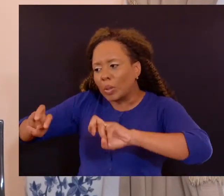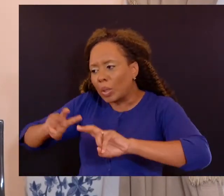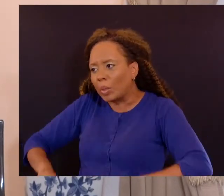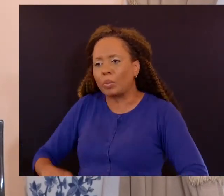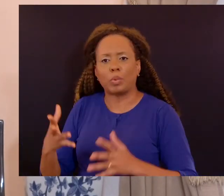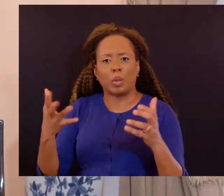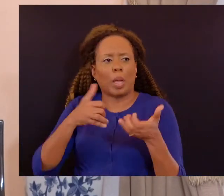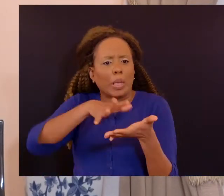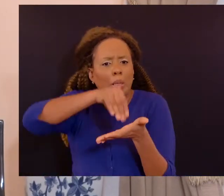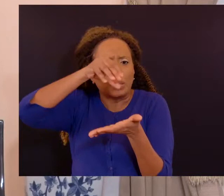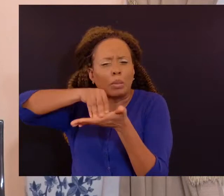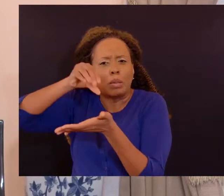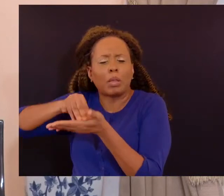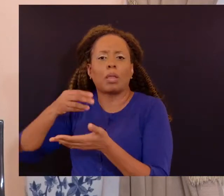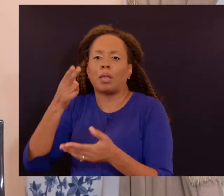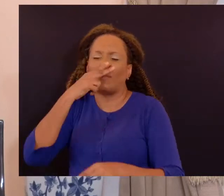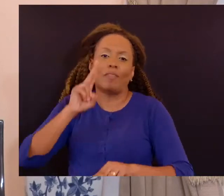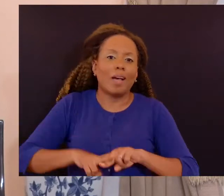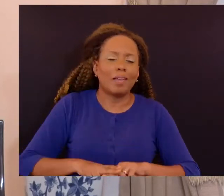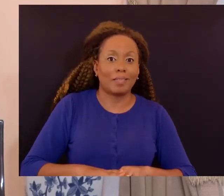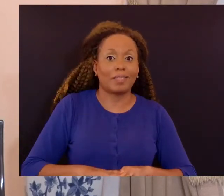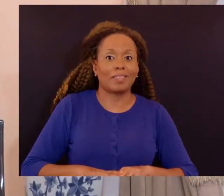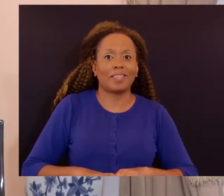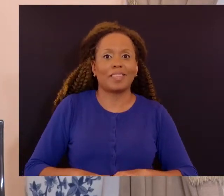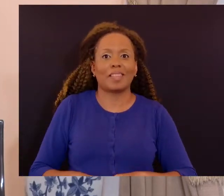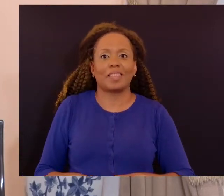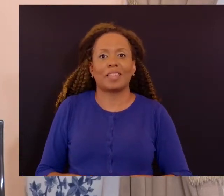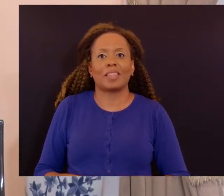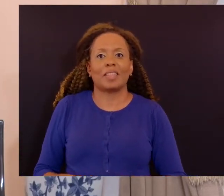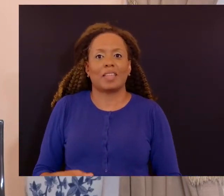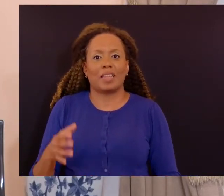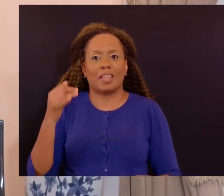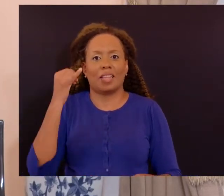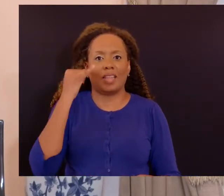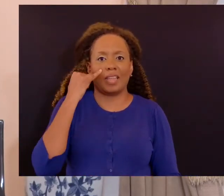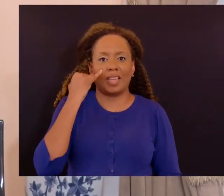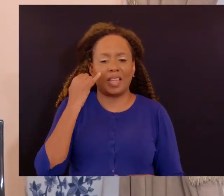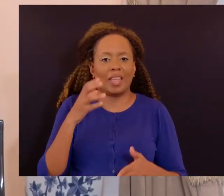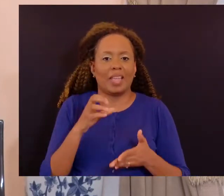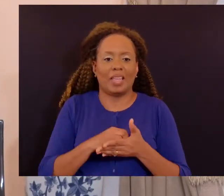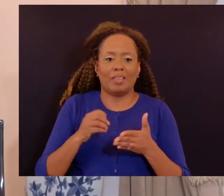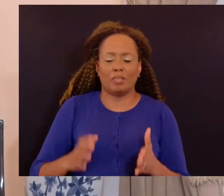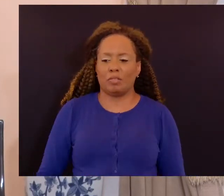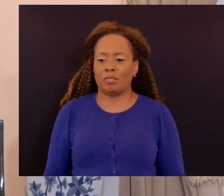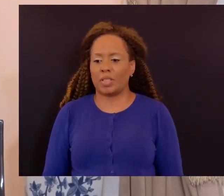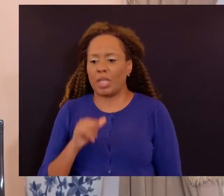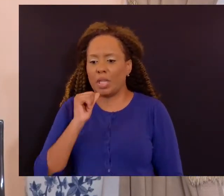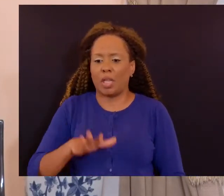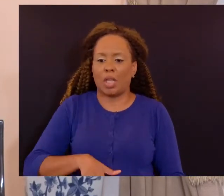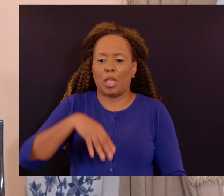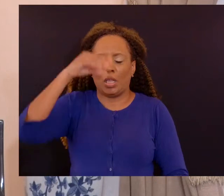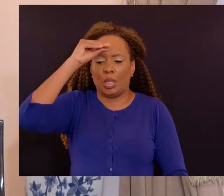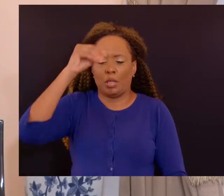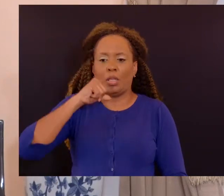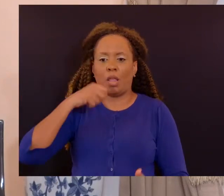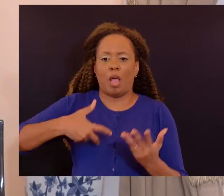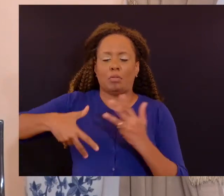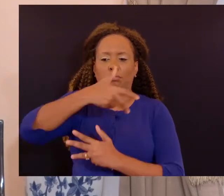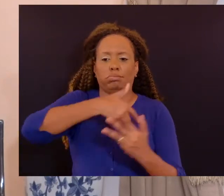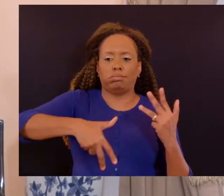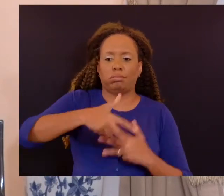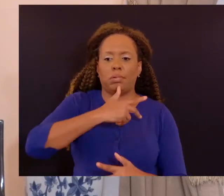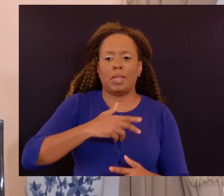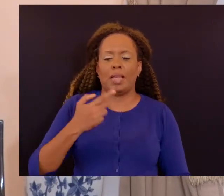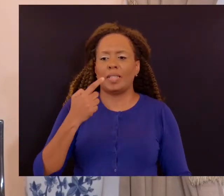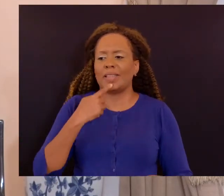fun. Education has to be about not putting out students who are robotic in the way that they interact with the rest of the world.